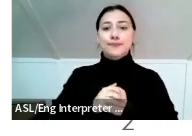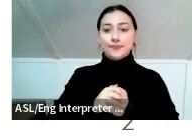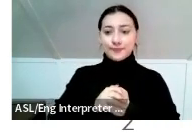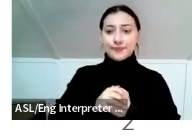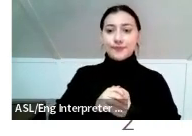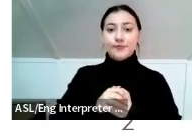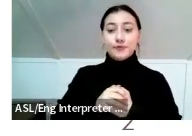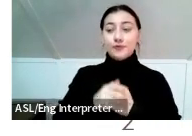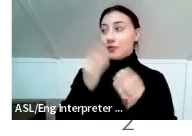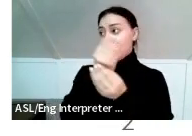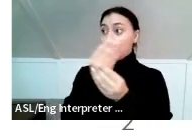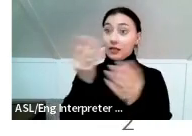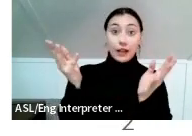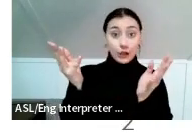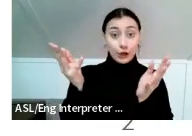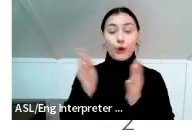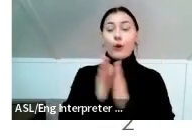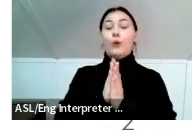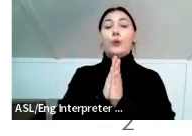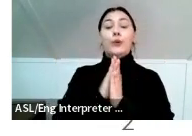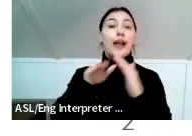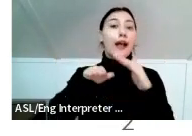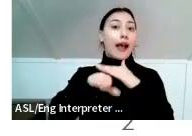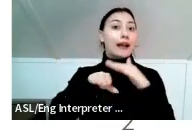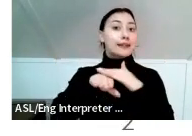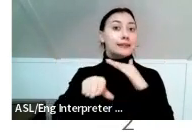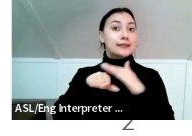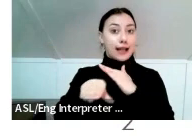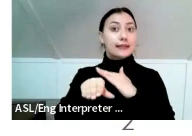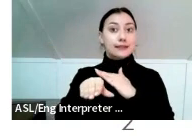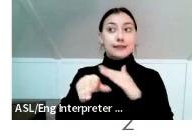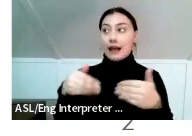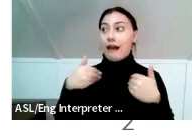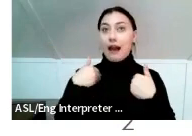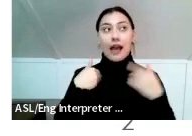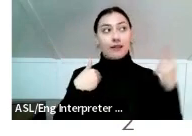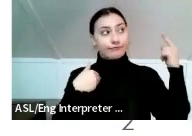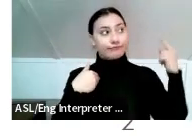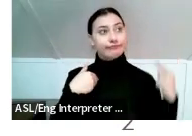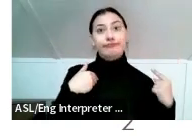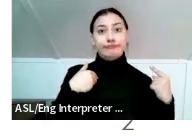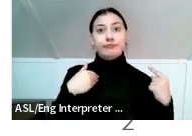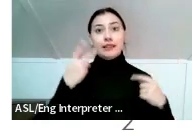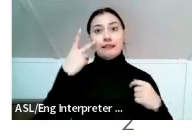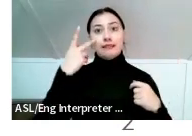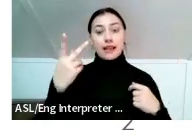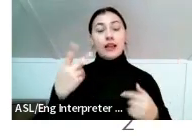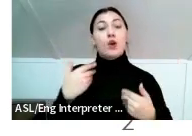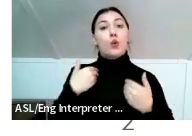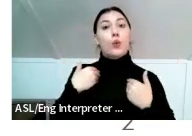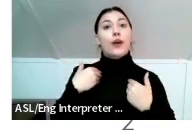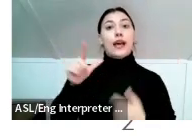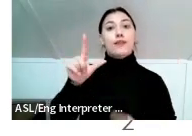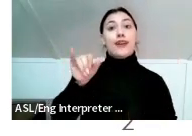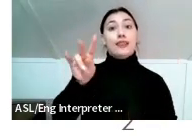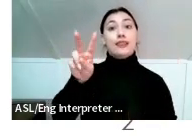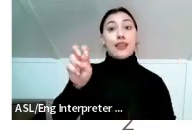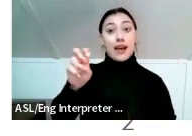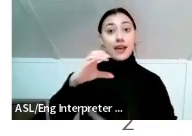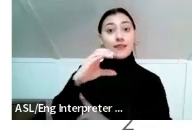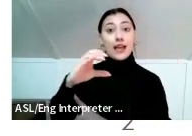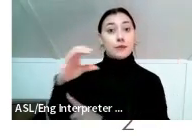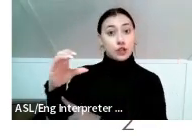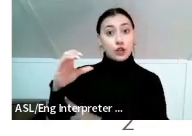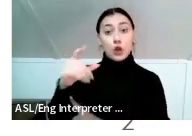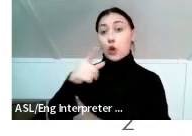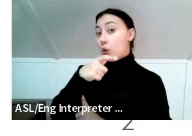So just some access protocols right up front here at the top. We have live captioning presented by